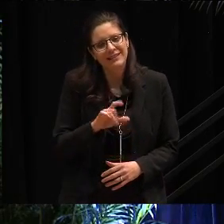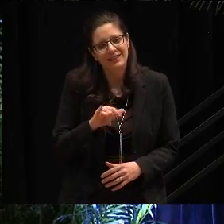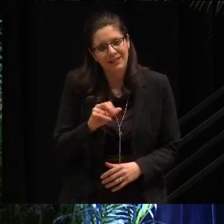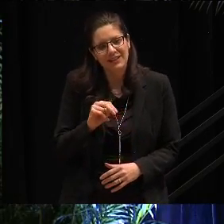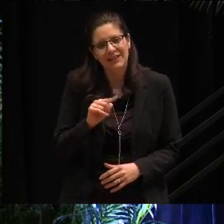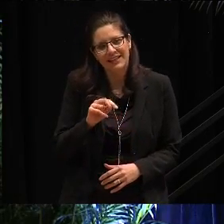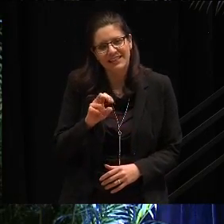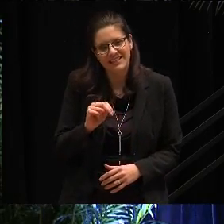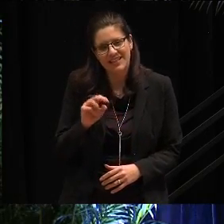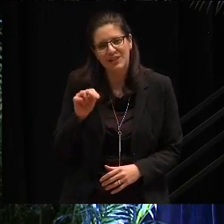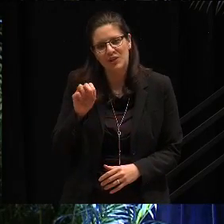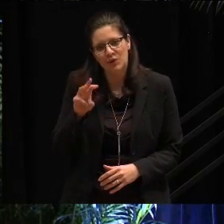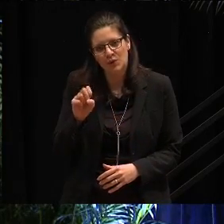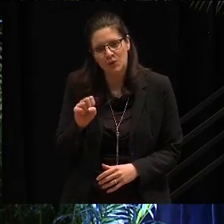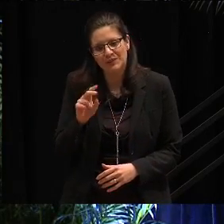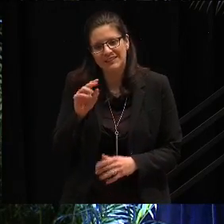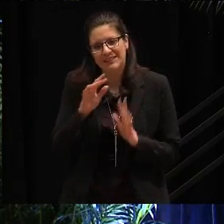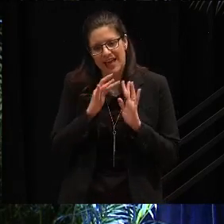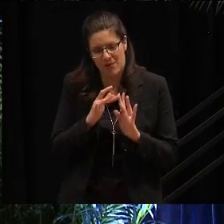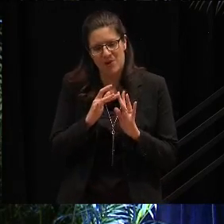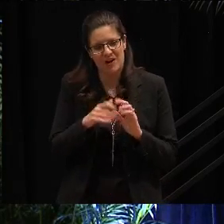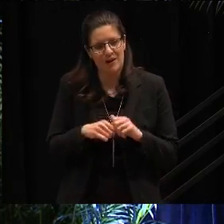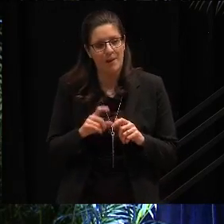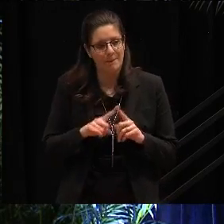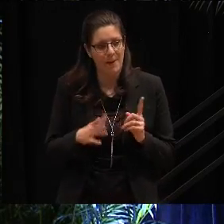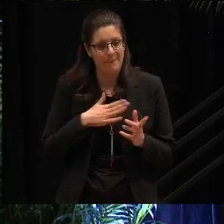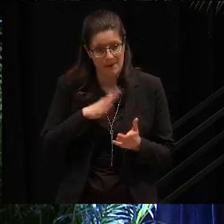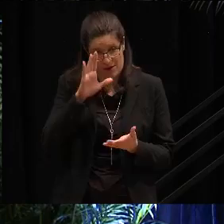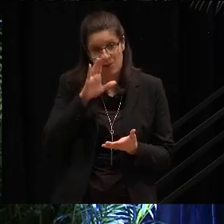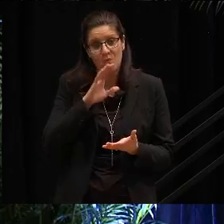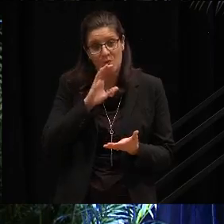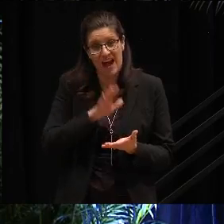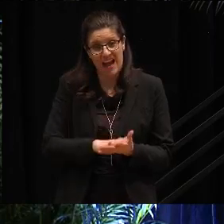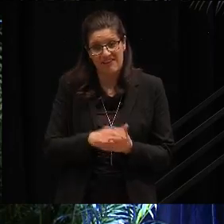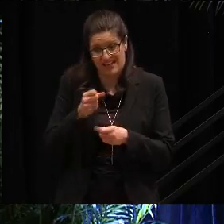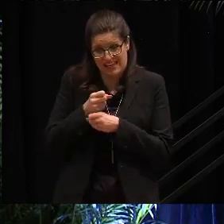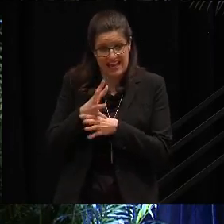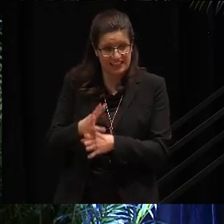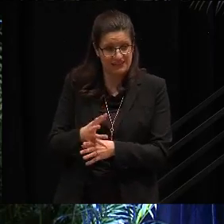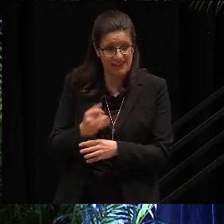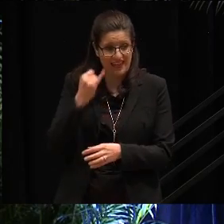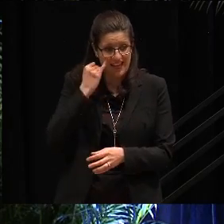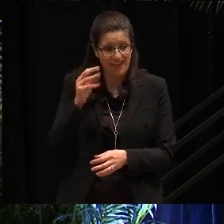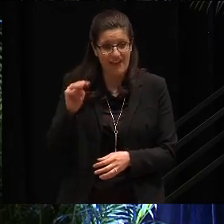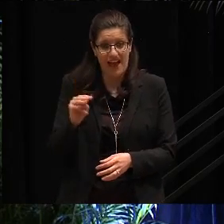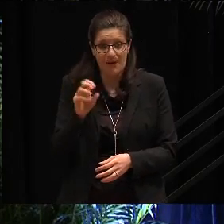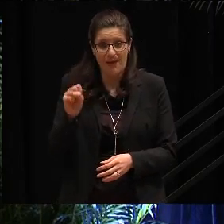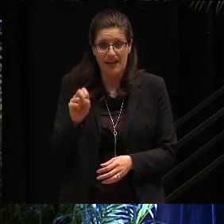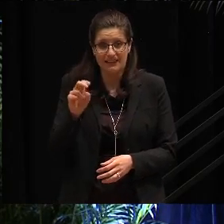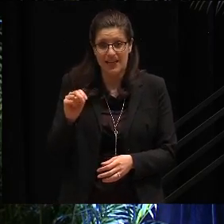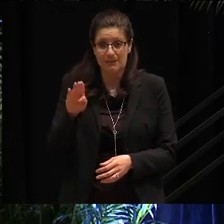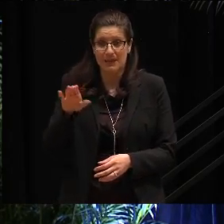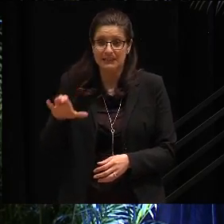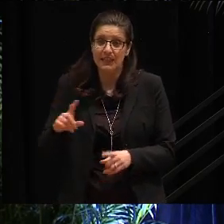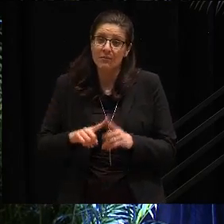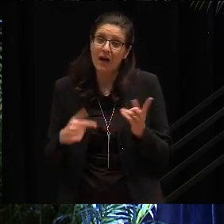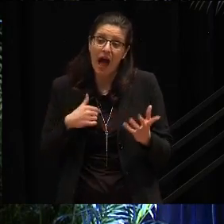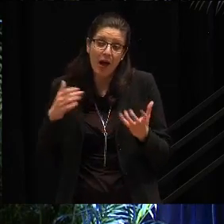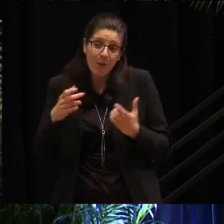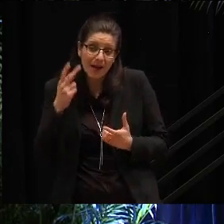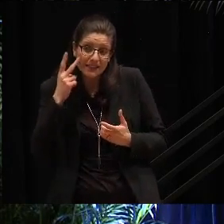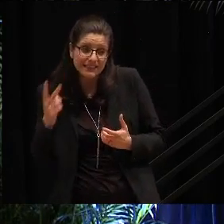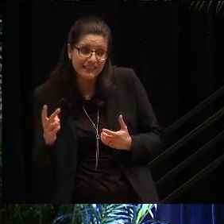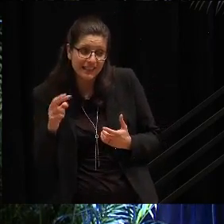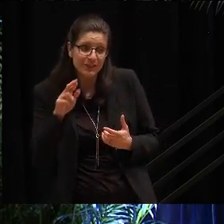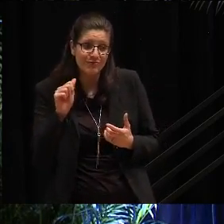that MSNBC and Fox, my wife yells at me when I have MSNBC on, but I do want to see what Rachel Maddow has to